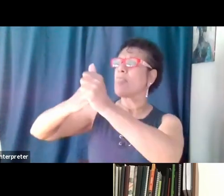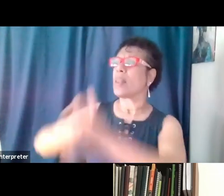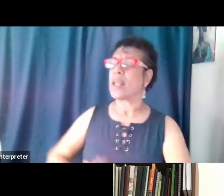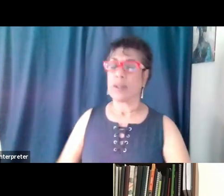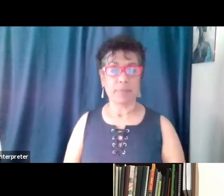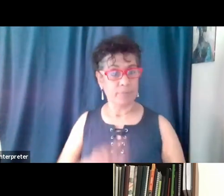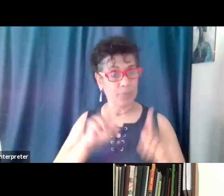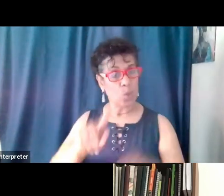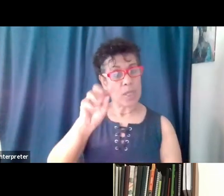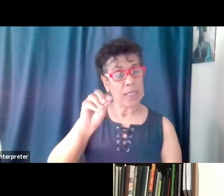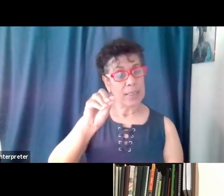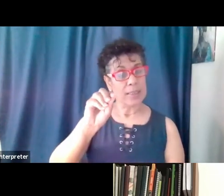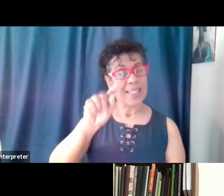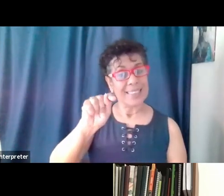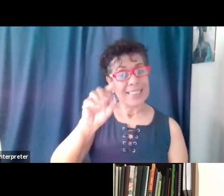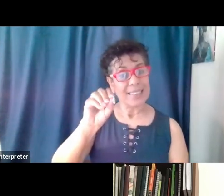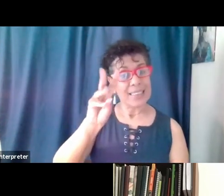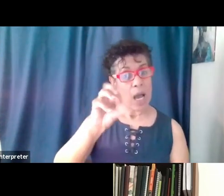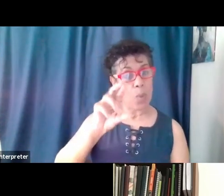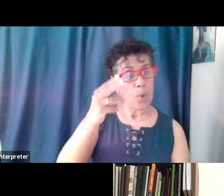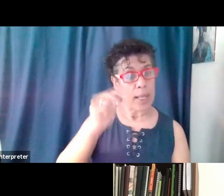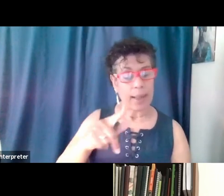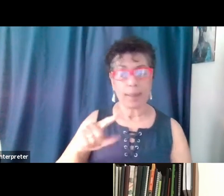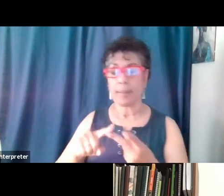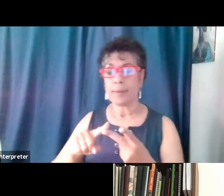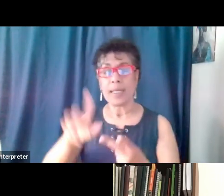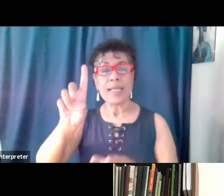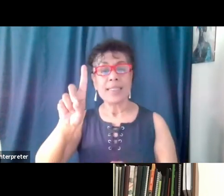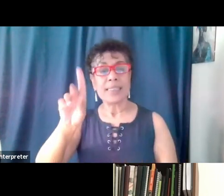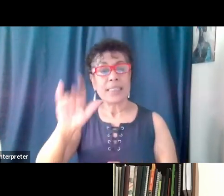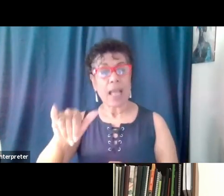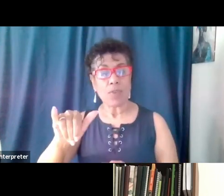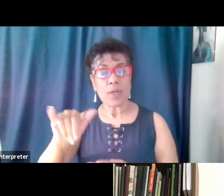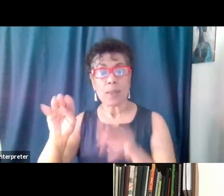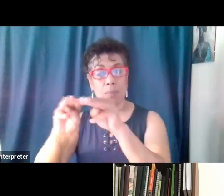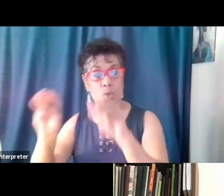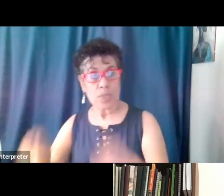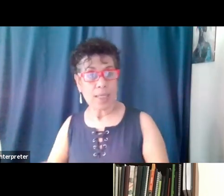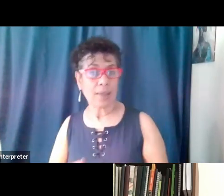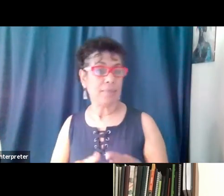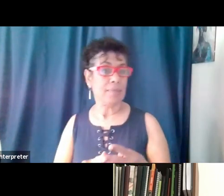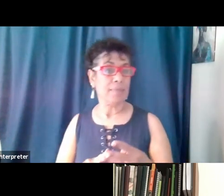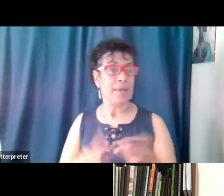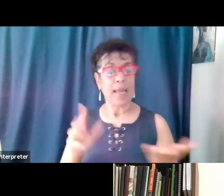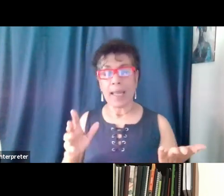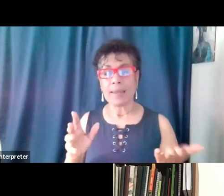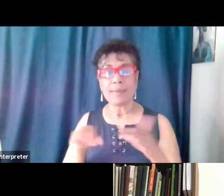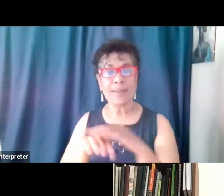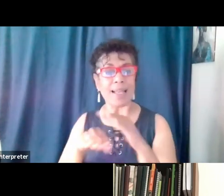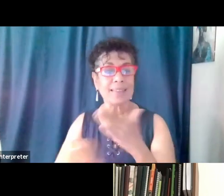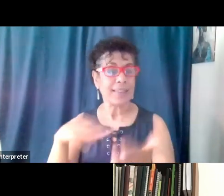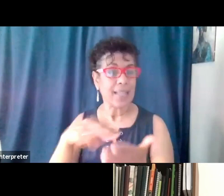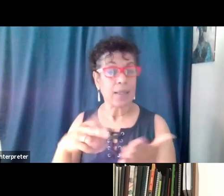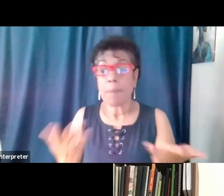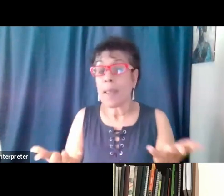Hill. It's at the Discovery Museum. It's at Abilities Dance. And tomorrow you'll find out, ooh, a couple of more places